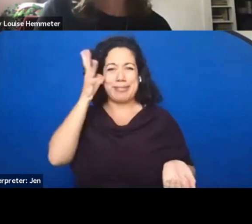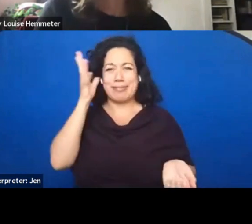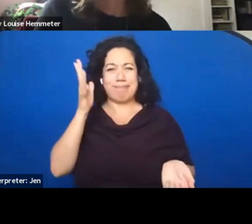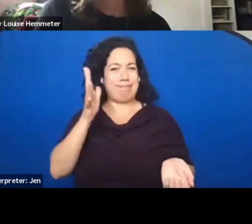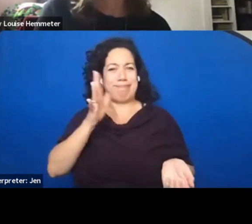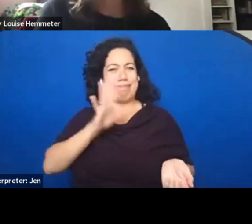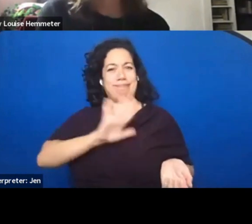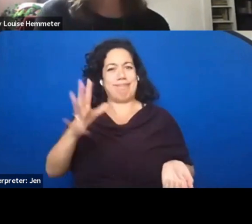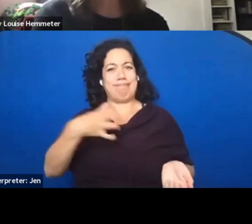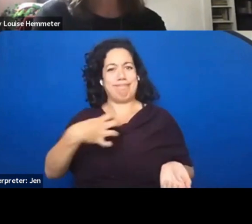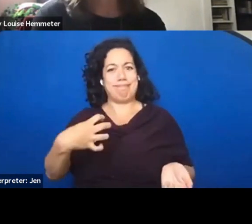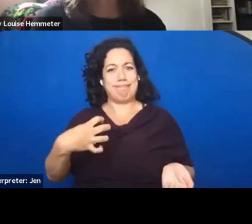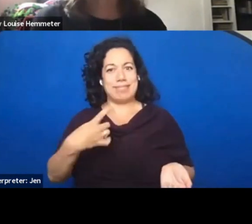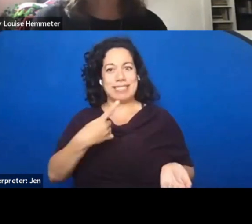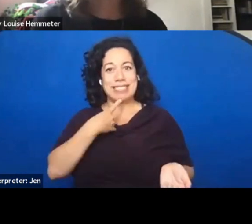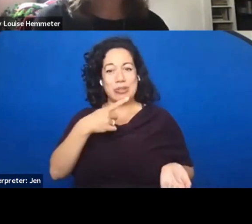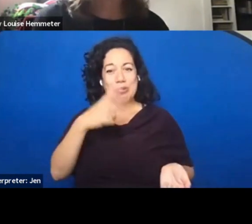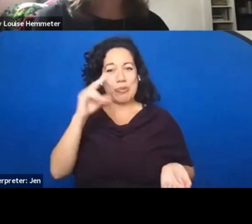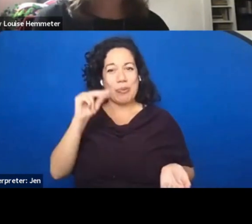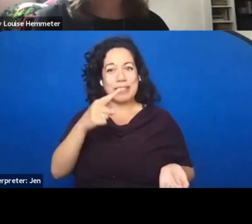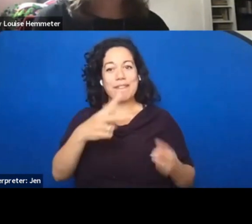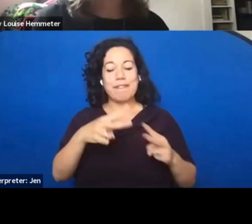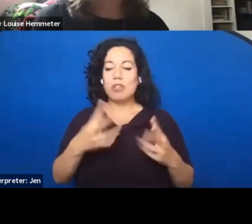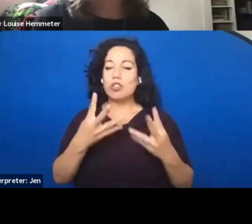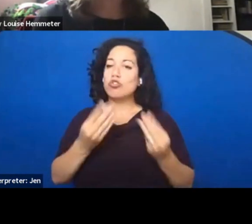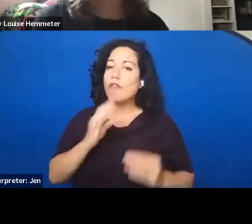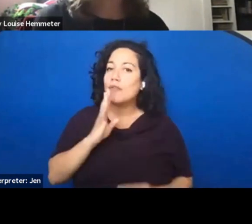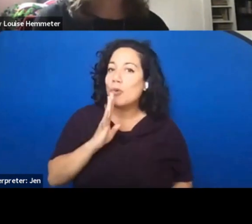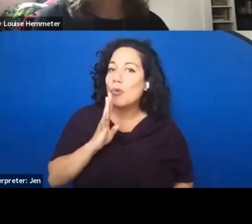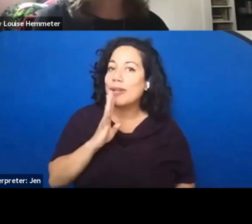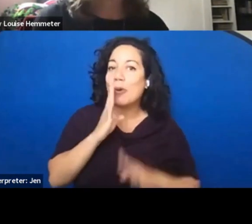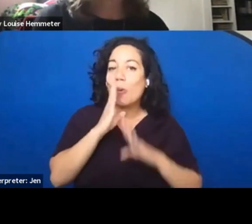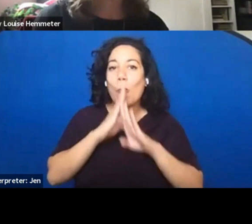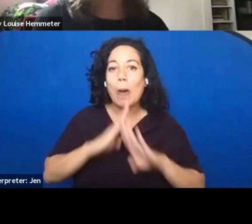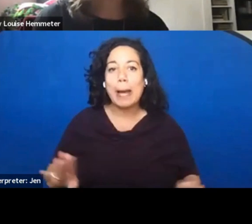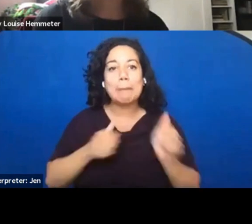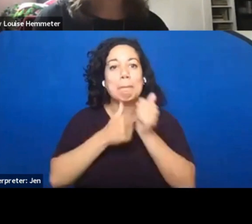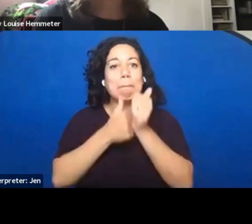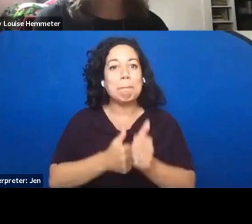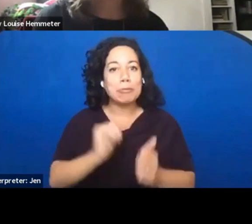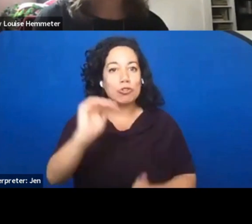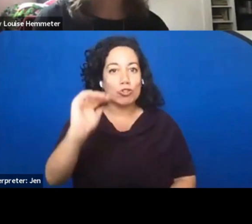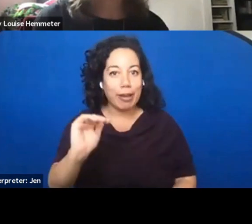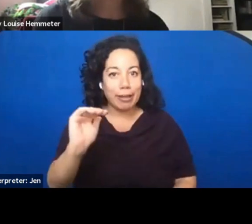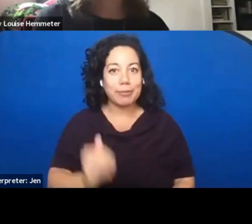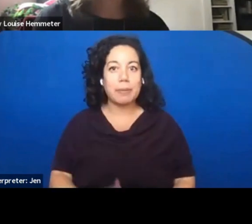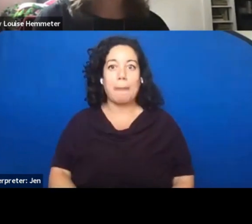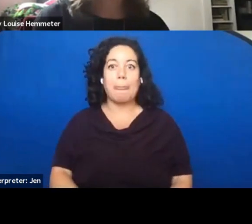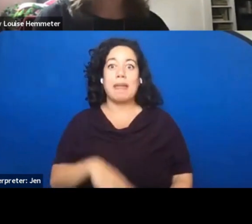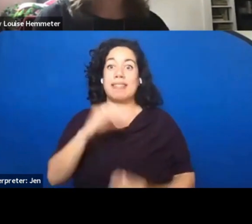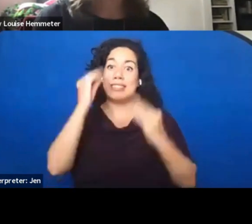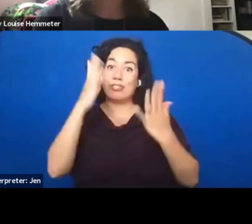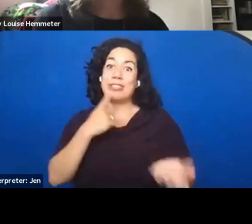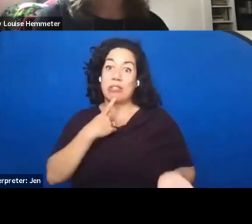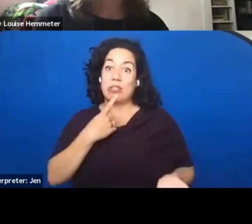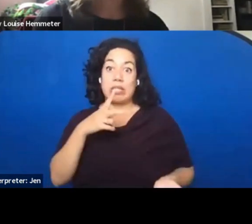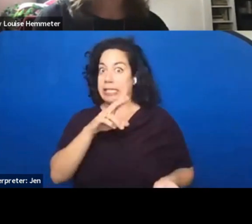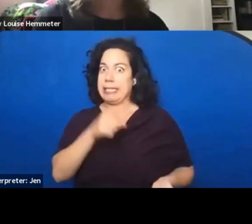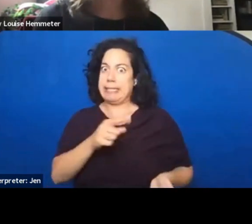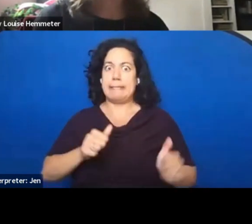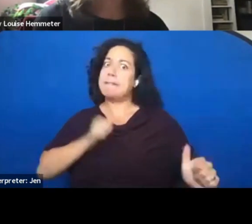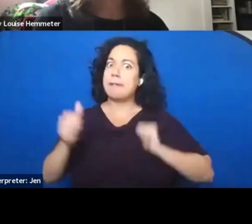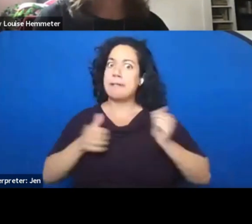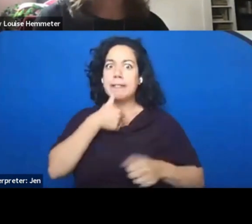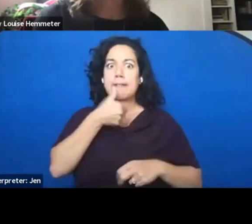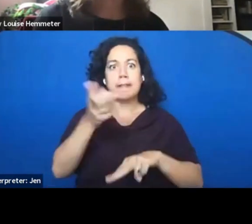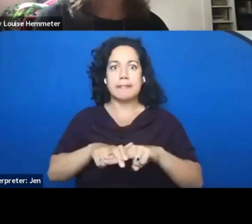because she knew him to be a very soft-spoken, quiet, compliant child. And the teacher said, well, he's aggressively not